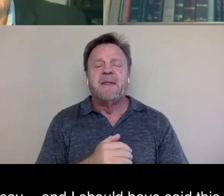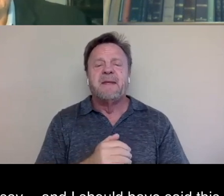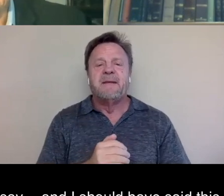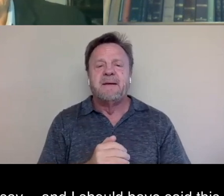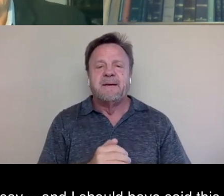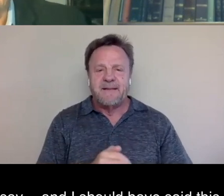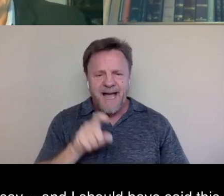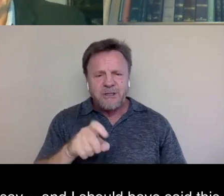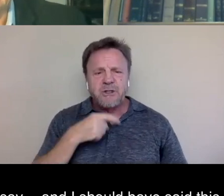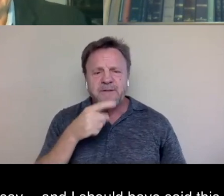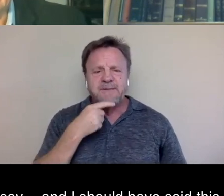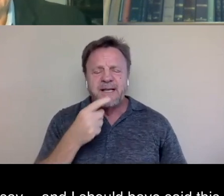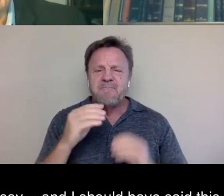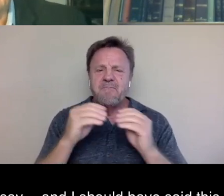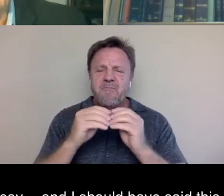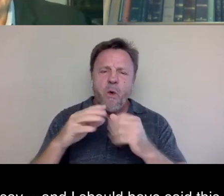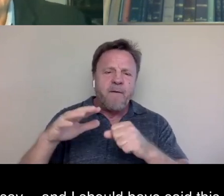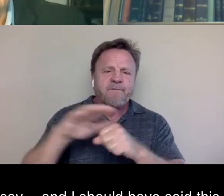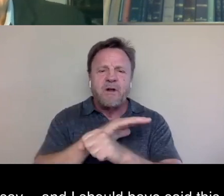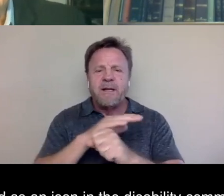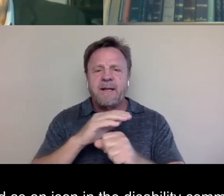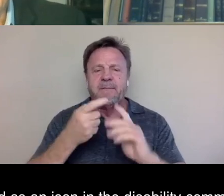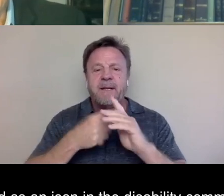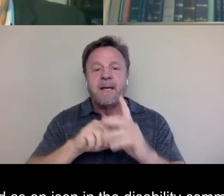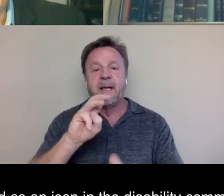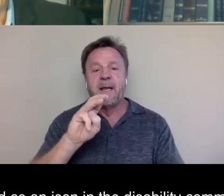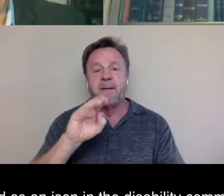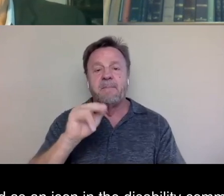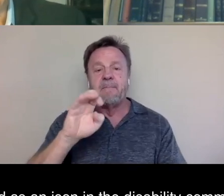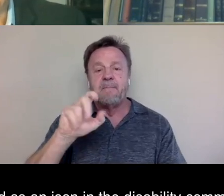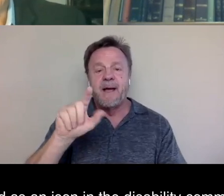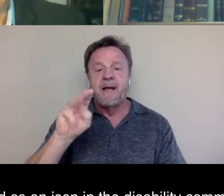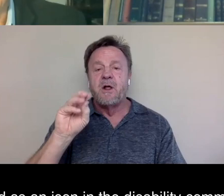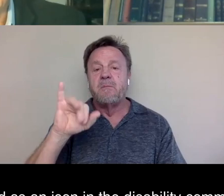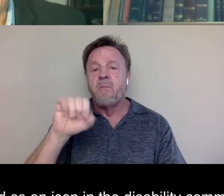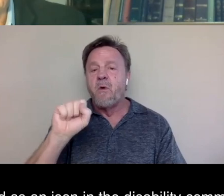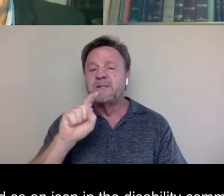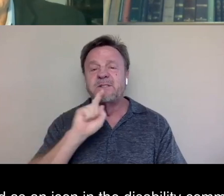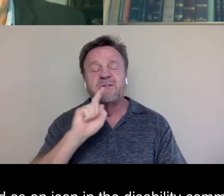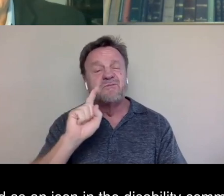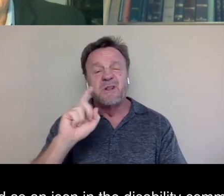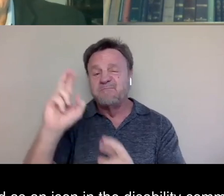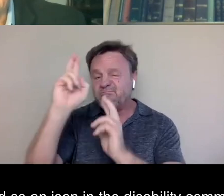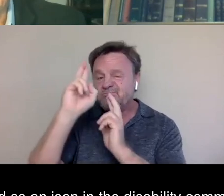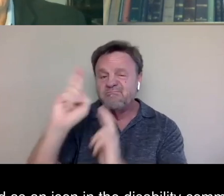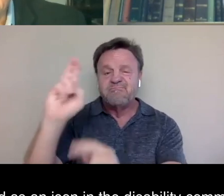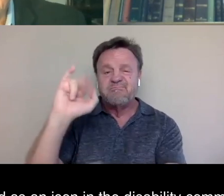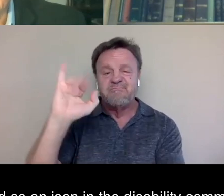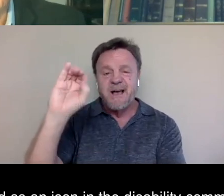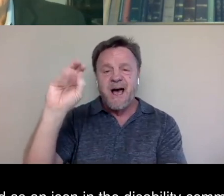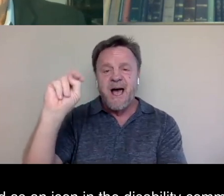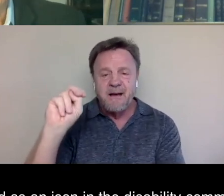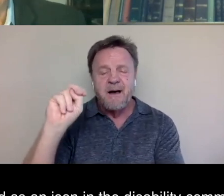have said this even more fully at the beginning, Michael Morris is regarded as an icon in the disability community, and particularly for